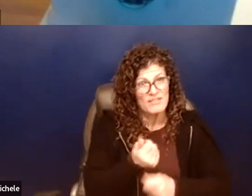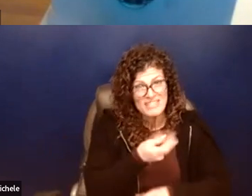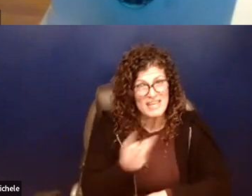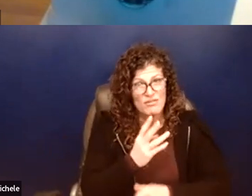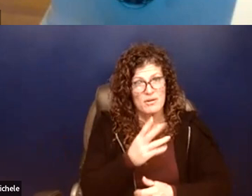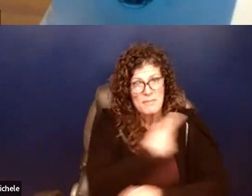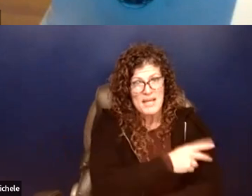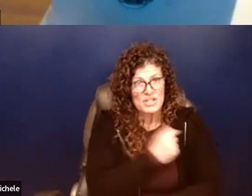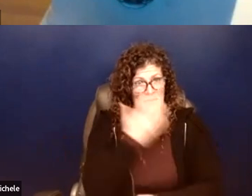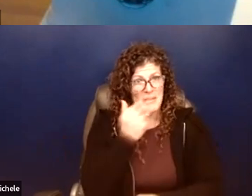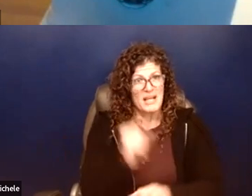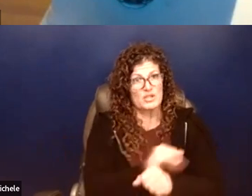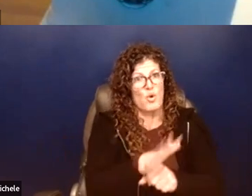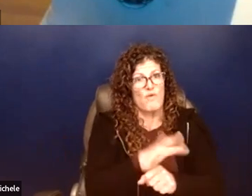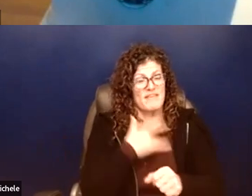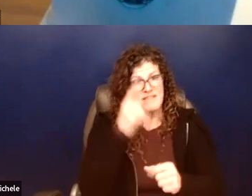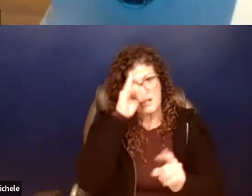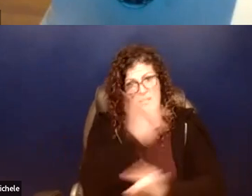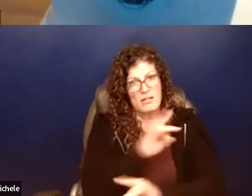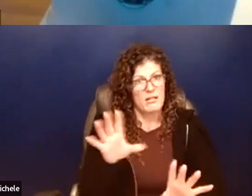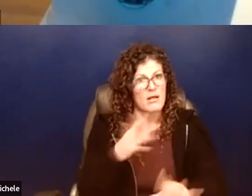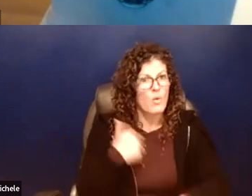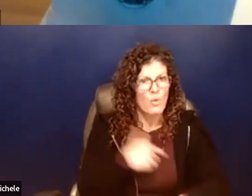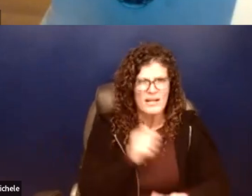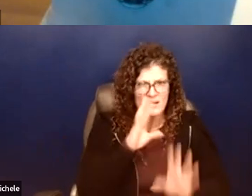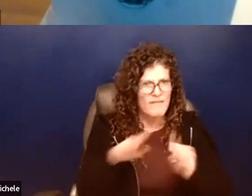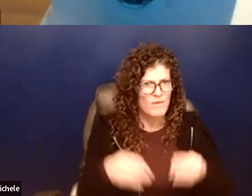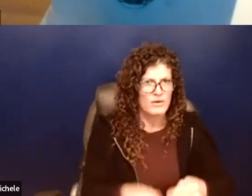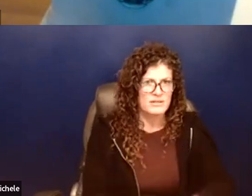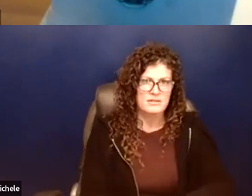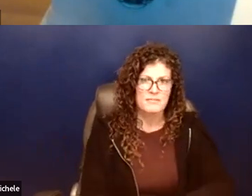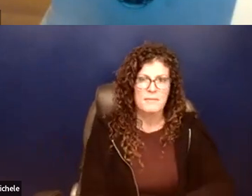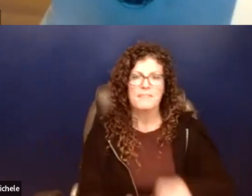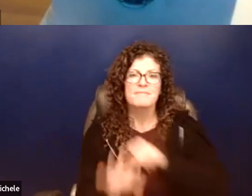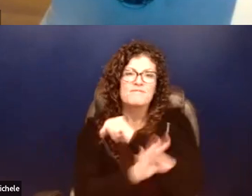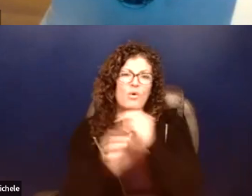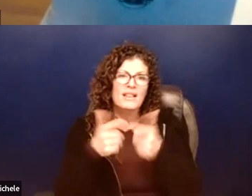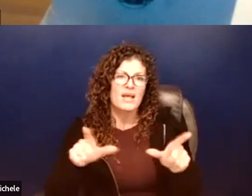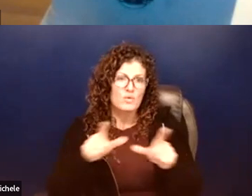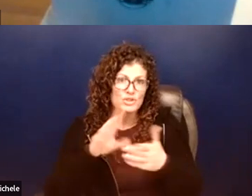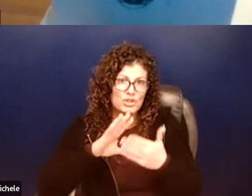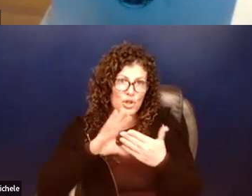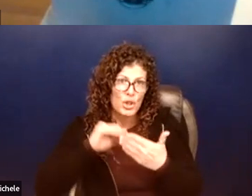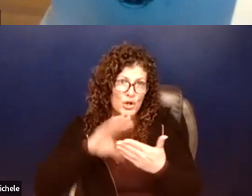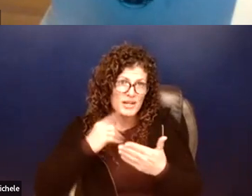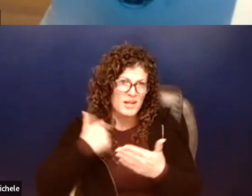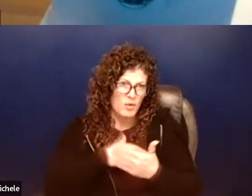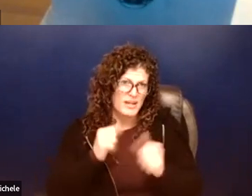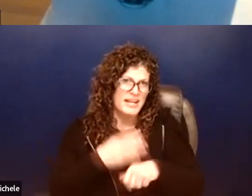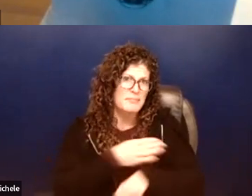COVID, and we need a huge focus on that. Foreign language learning. We could be doing much better